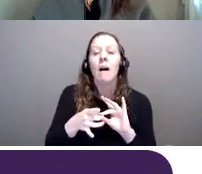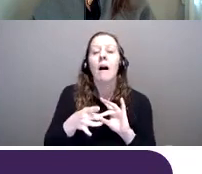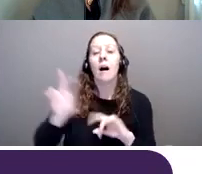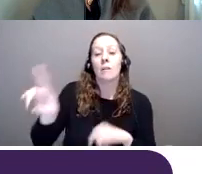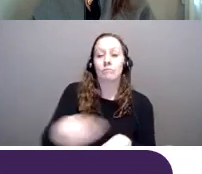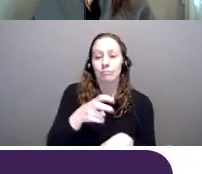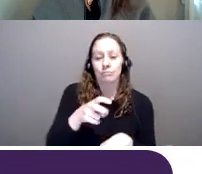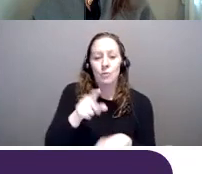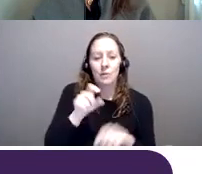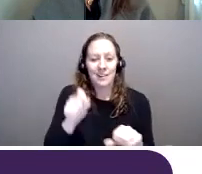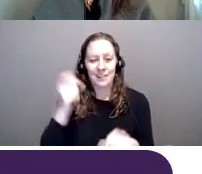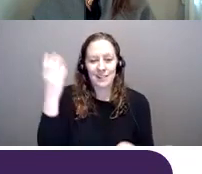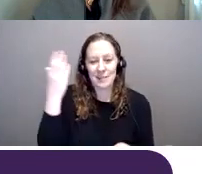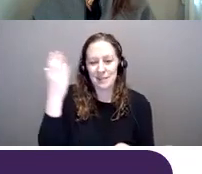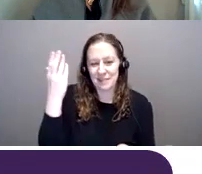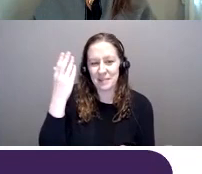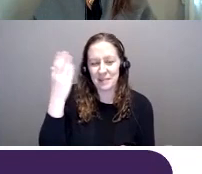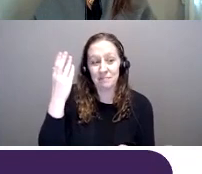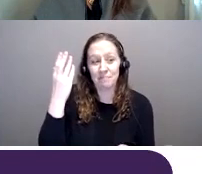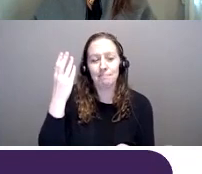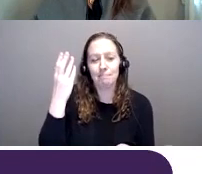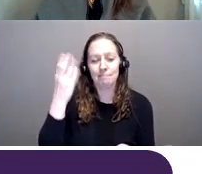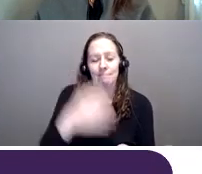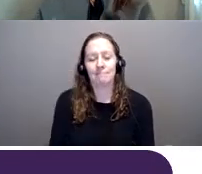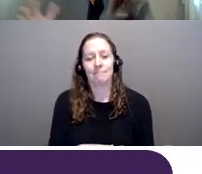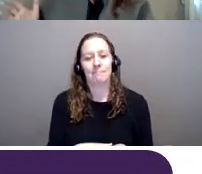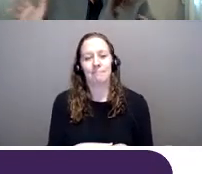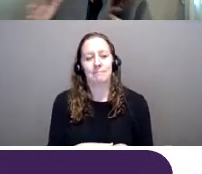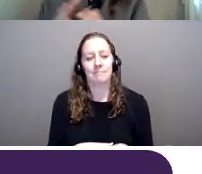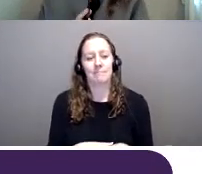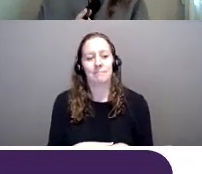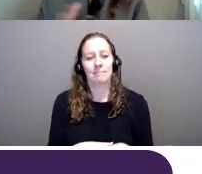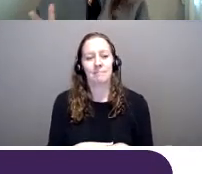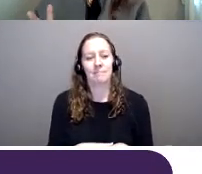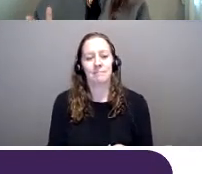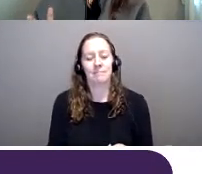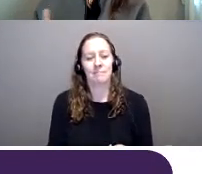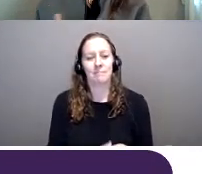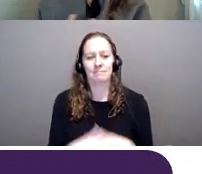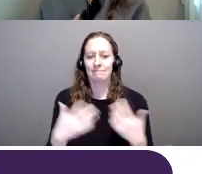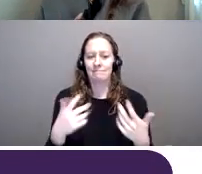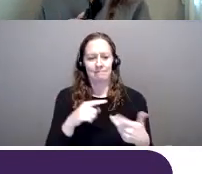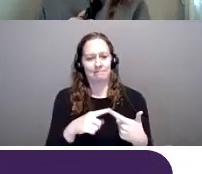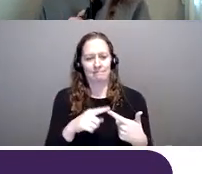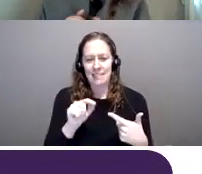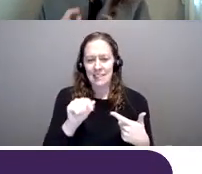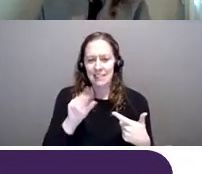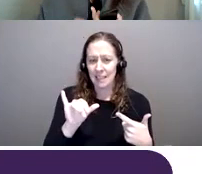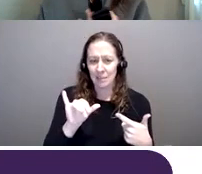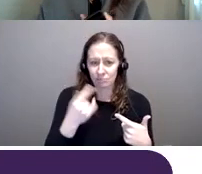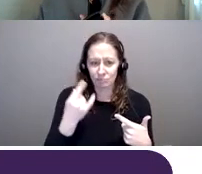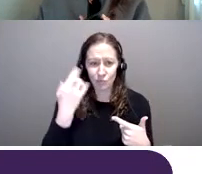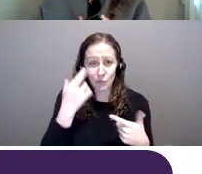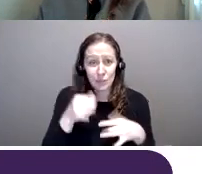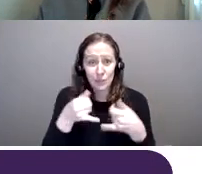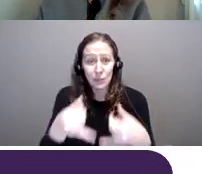speak in recognition of receiving this award. But we'll jump into why Tammy was recognized. So